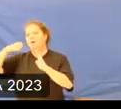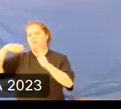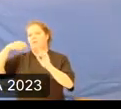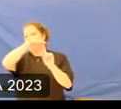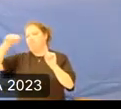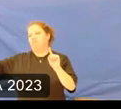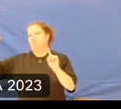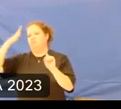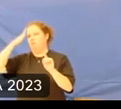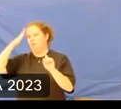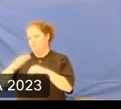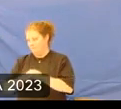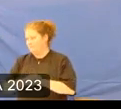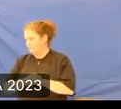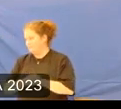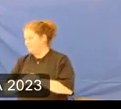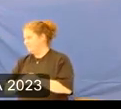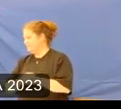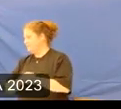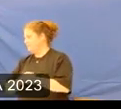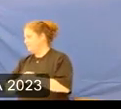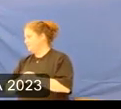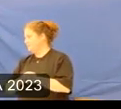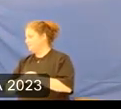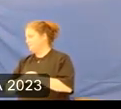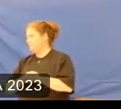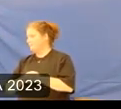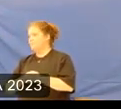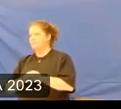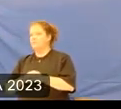way then the engineer can get around the bottleneck problem.